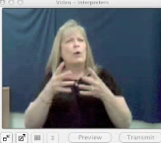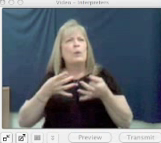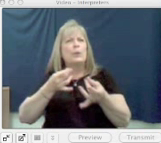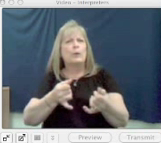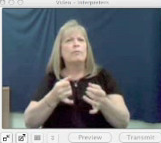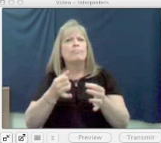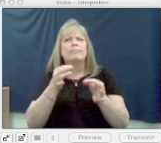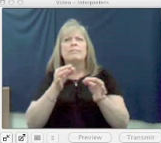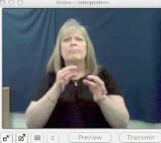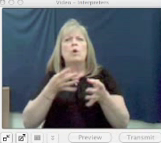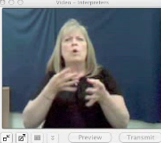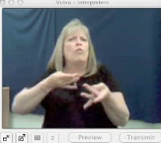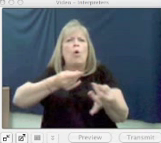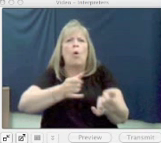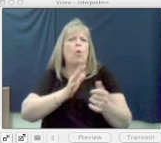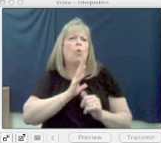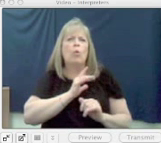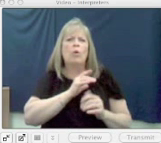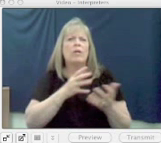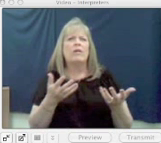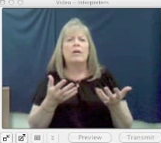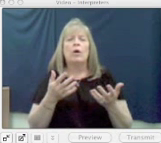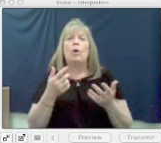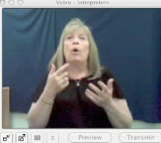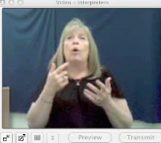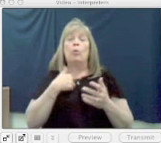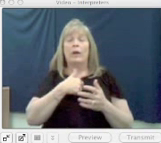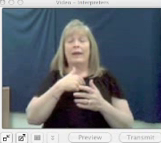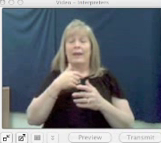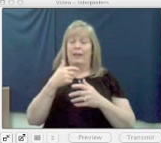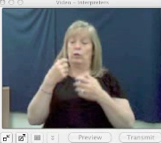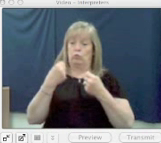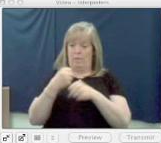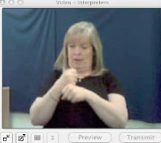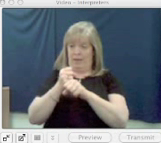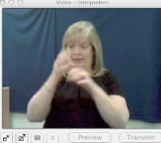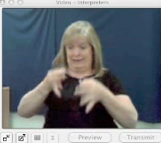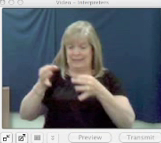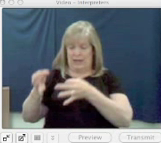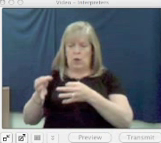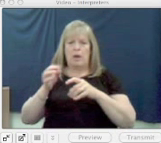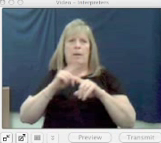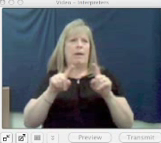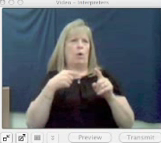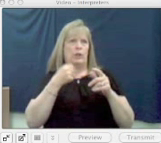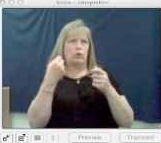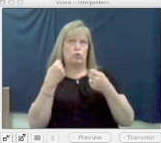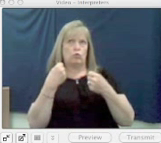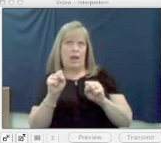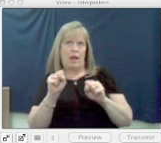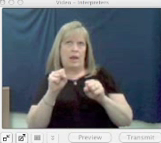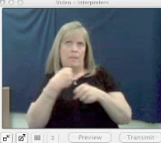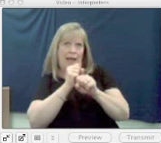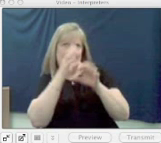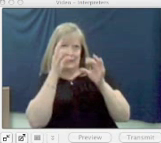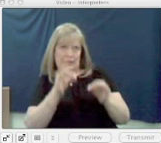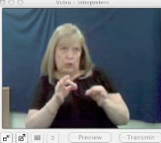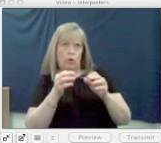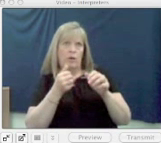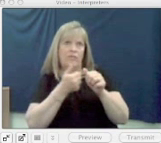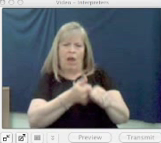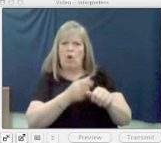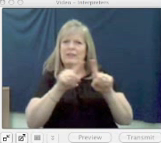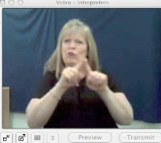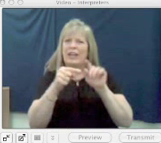We try to house our decisions into examples. Now, I don't disagree